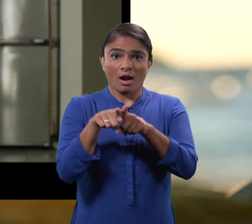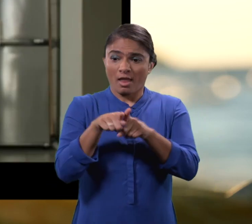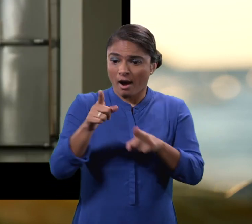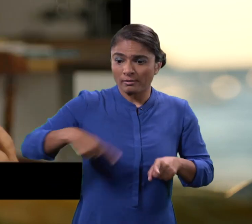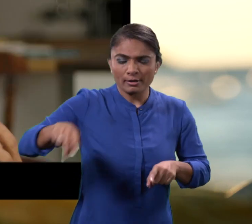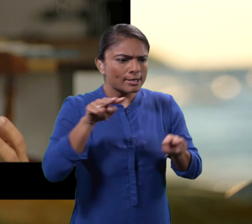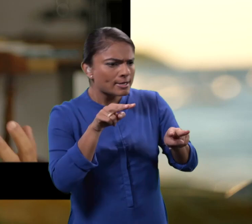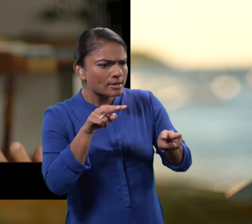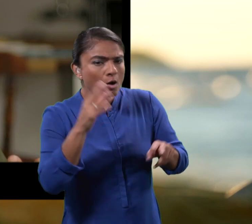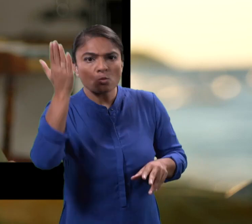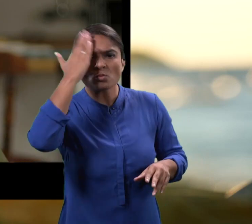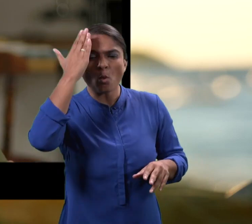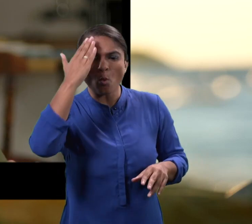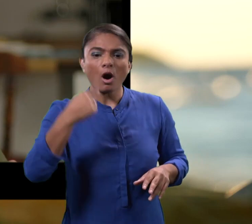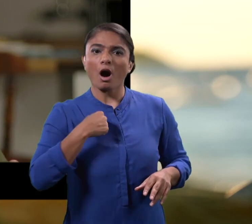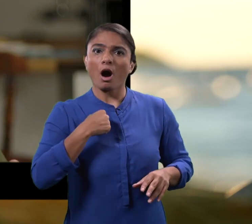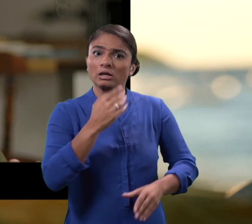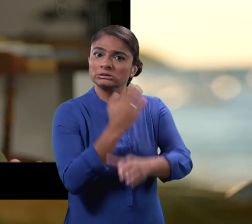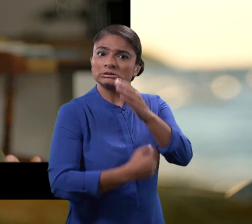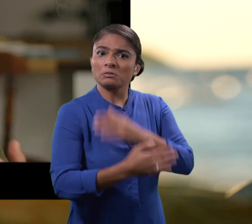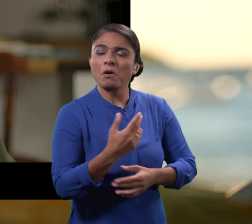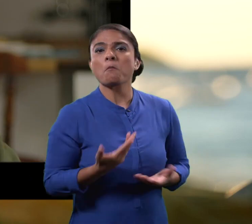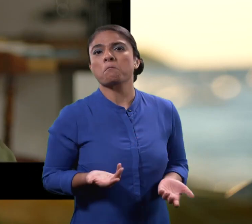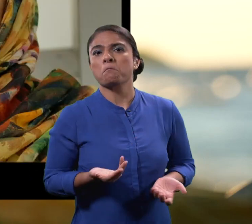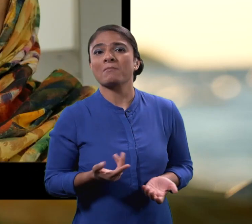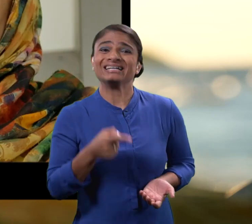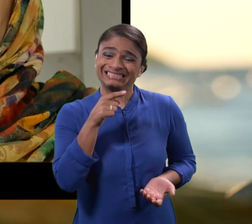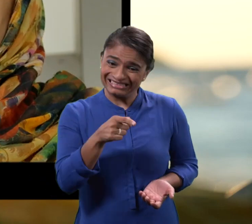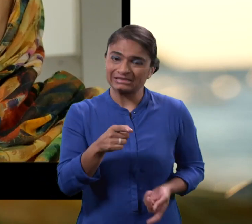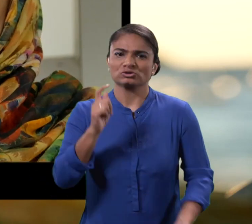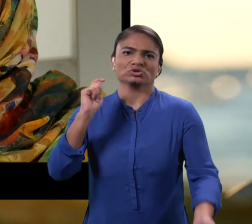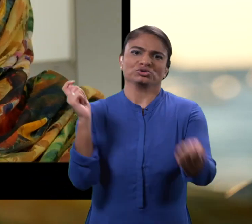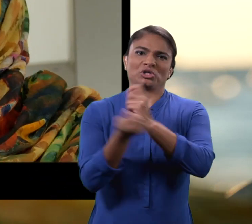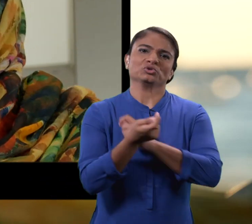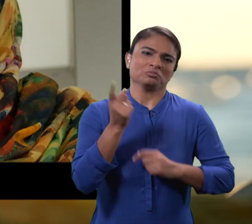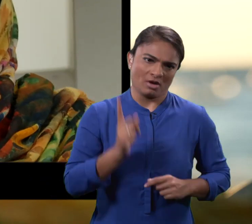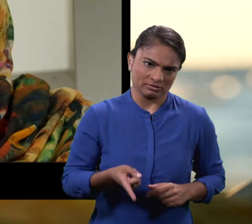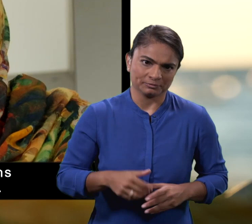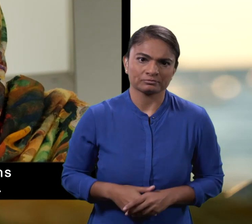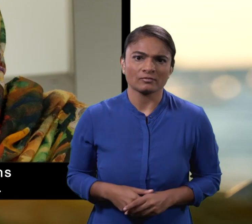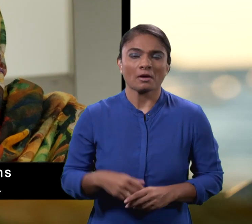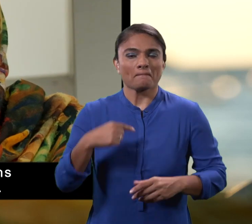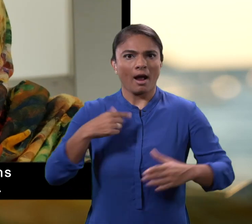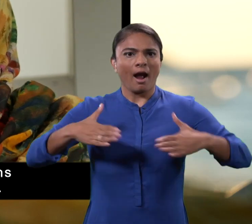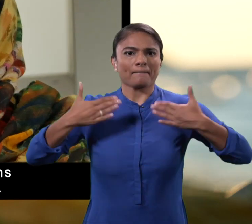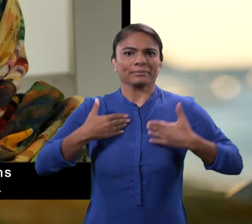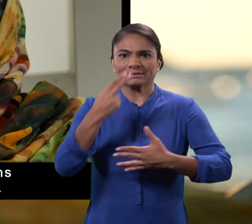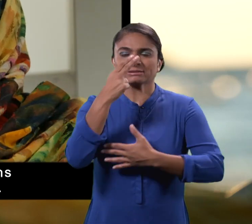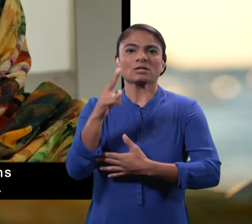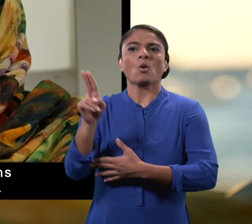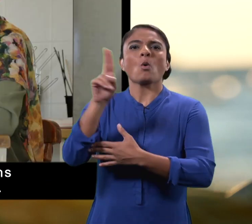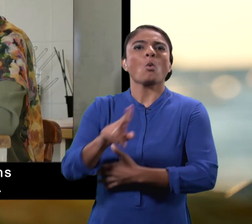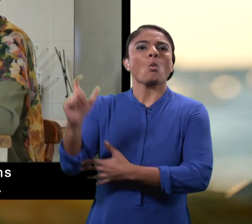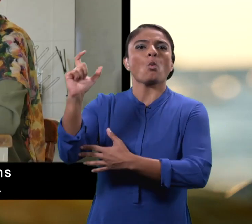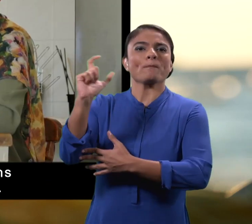related to the lack of knowledge around disability. And so that is where the change needs to happen. I was pleasantly